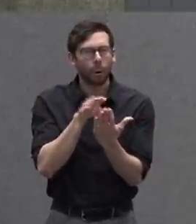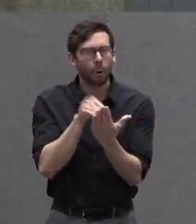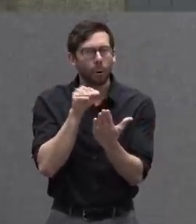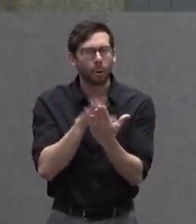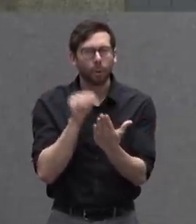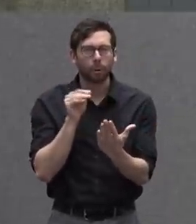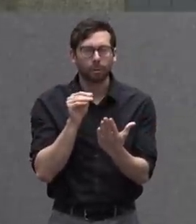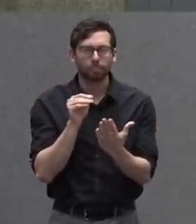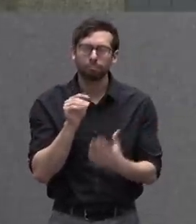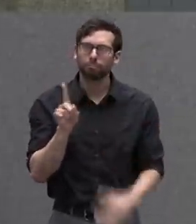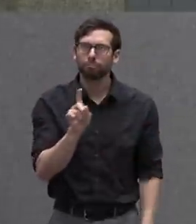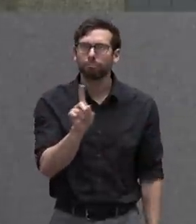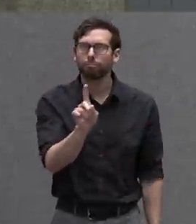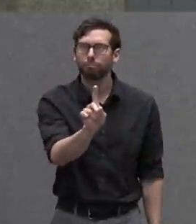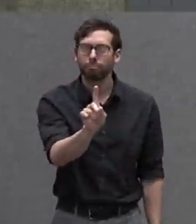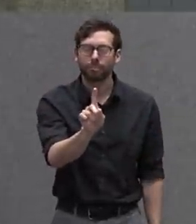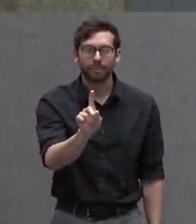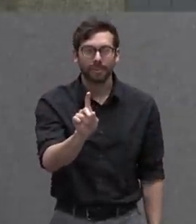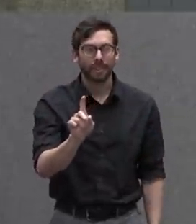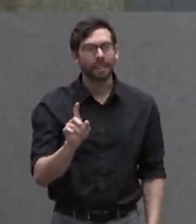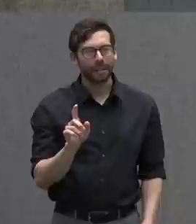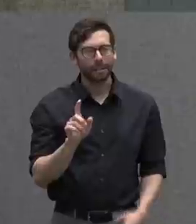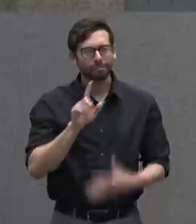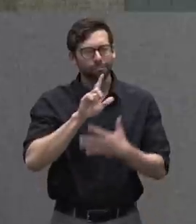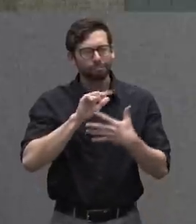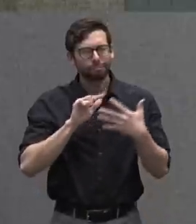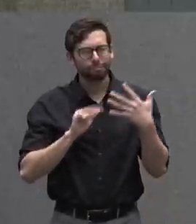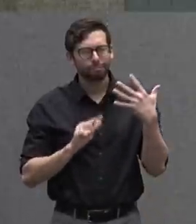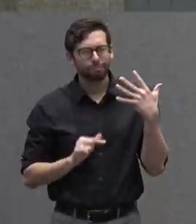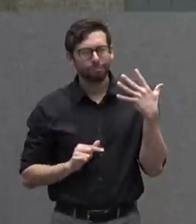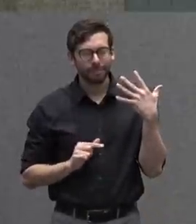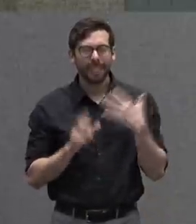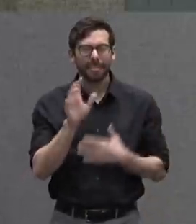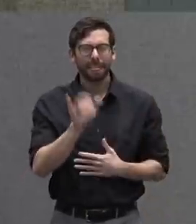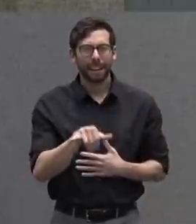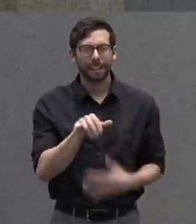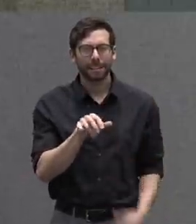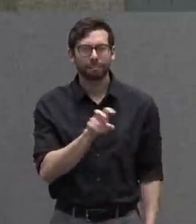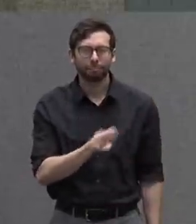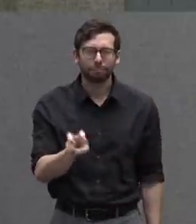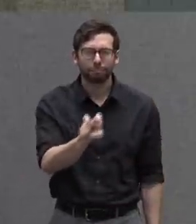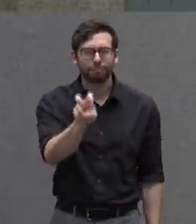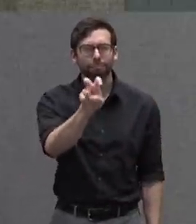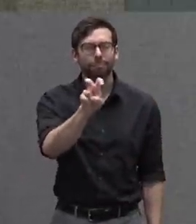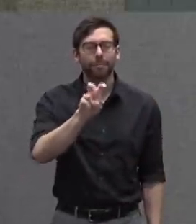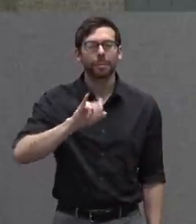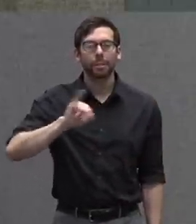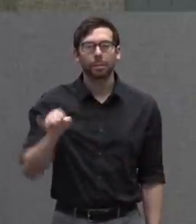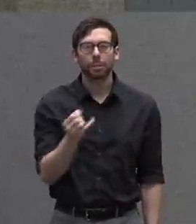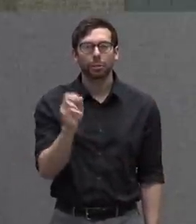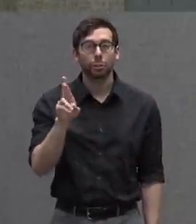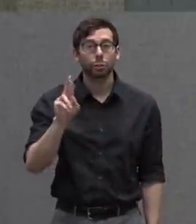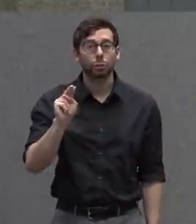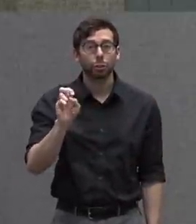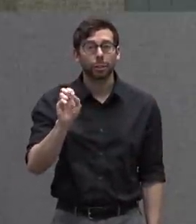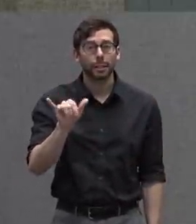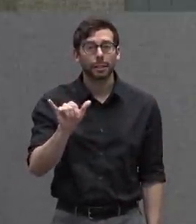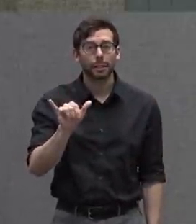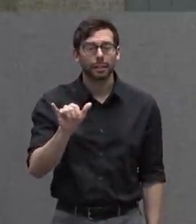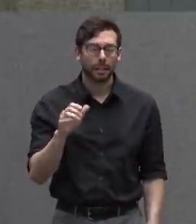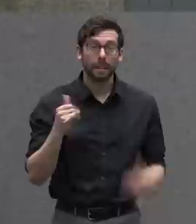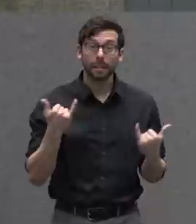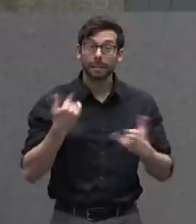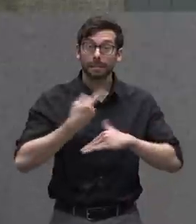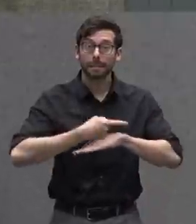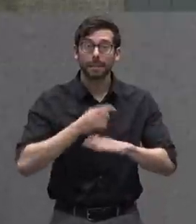ideas can be a journey. Today, this book is very special because this